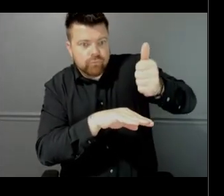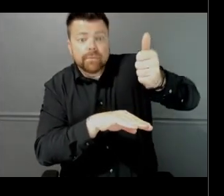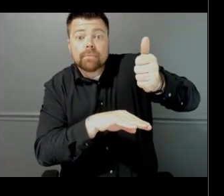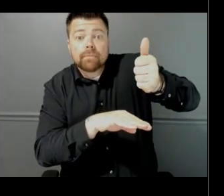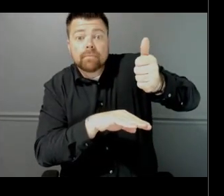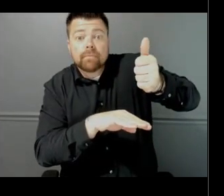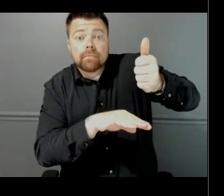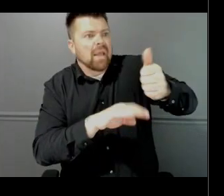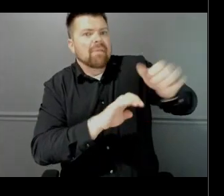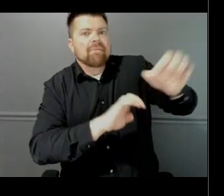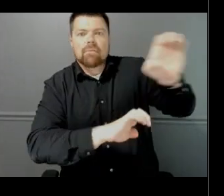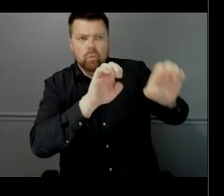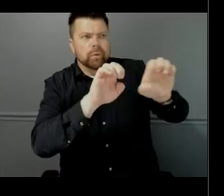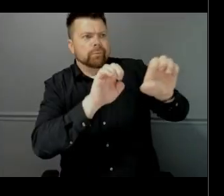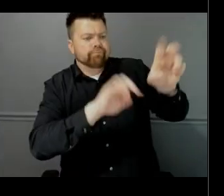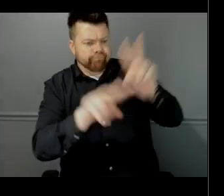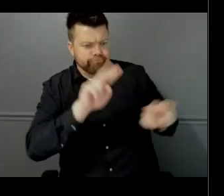evaluation.